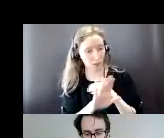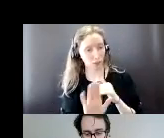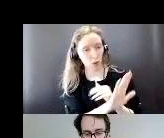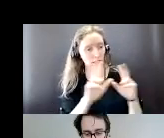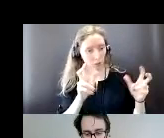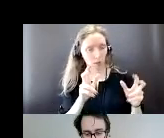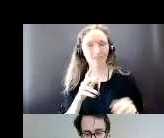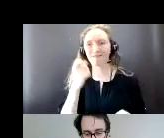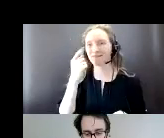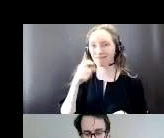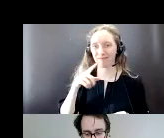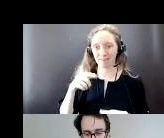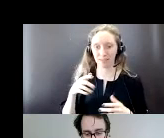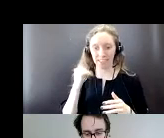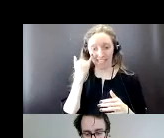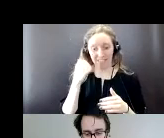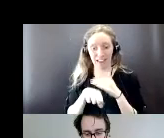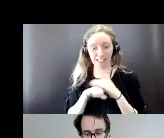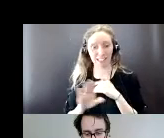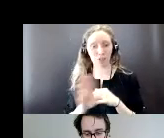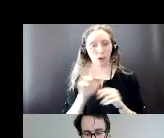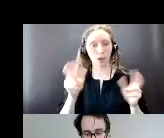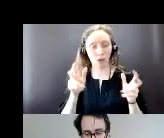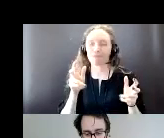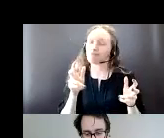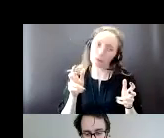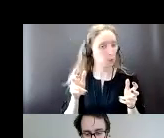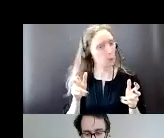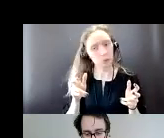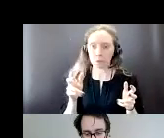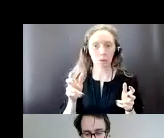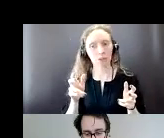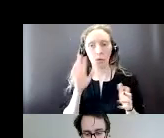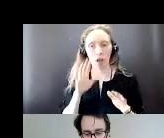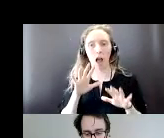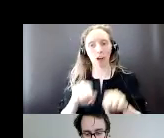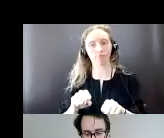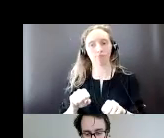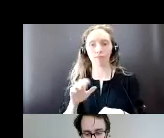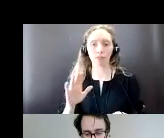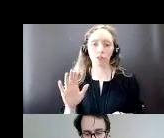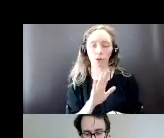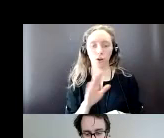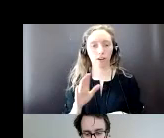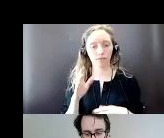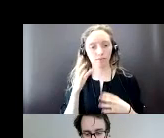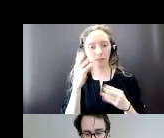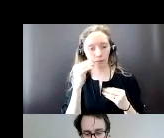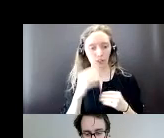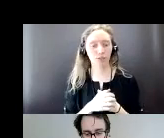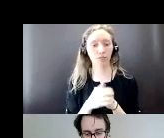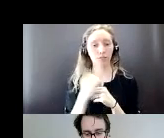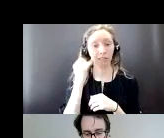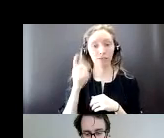So just always be vigilant. Never, if you're looking for tech support, you're always better off to go to a